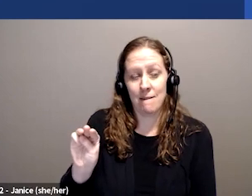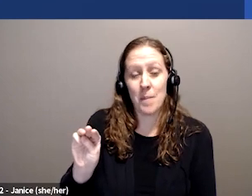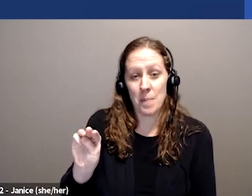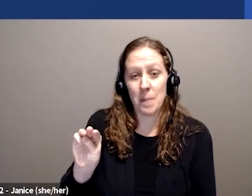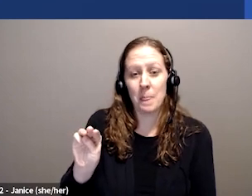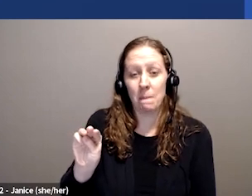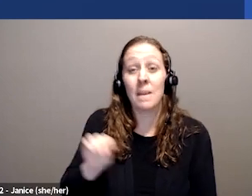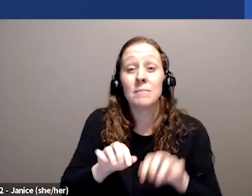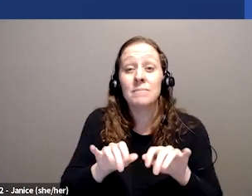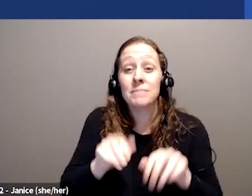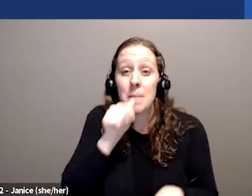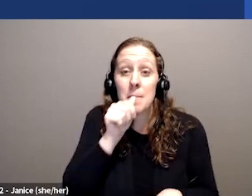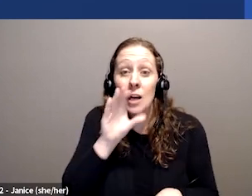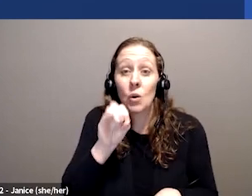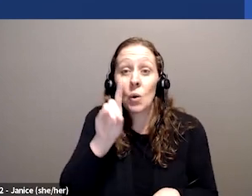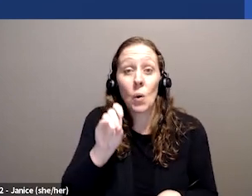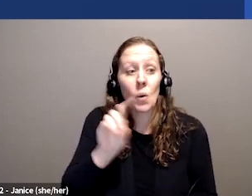slido.com, enter the passcode